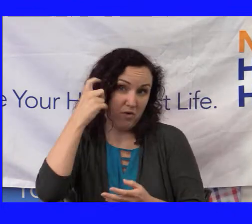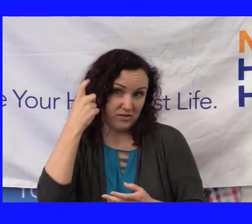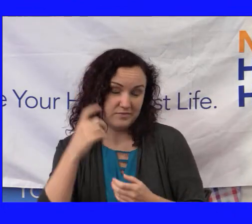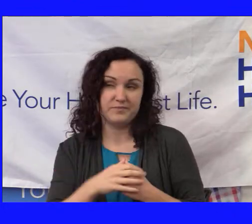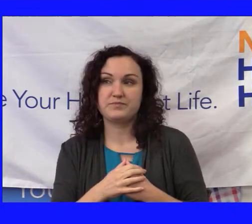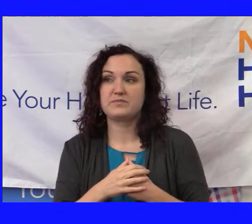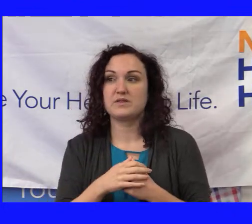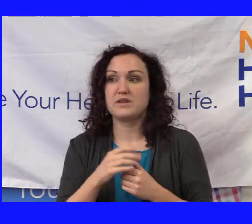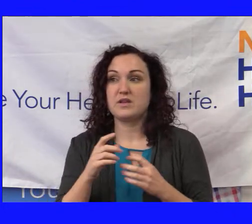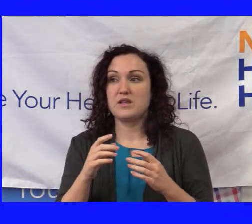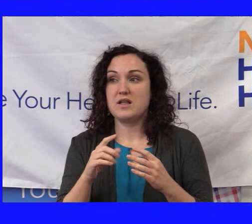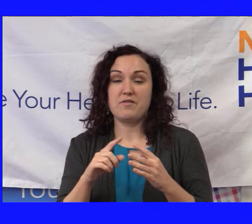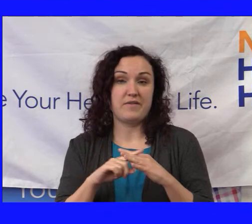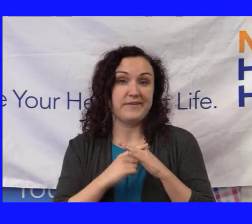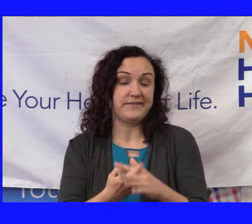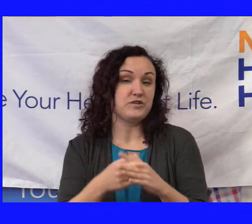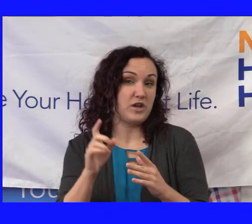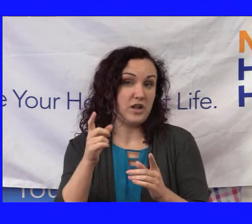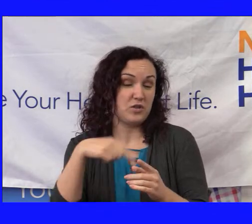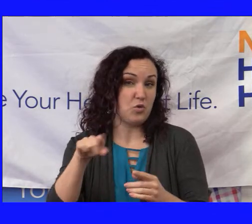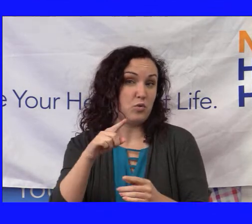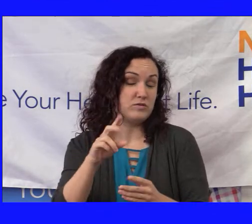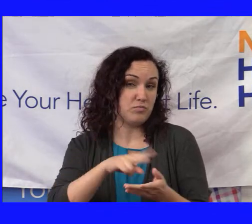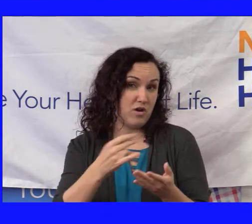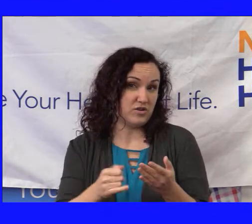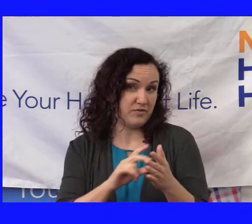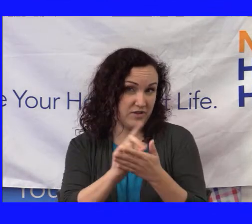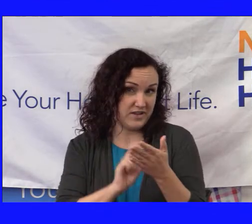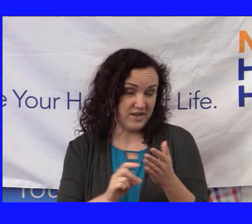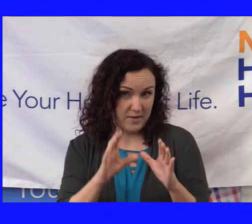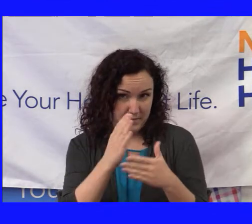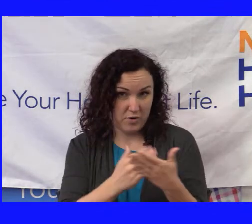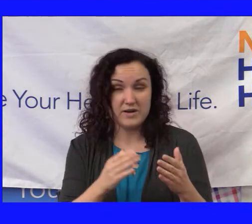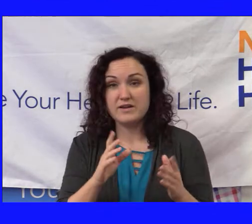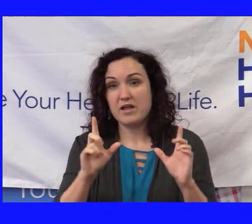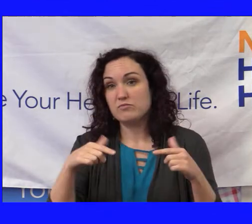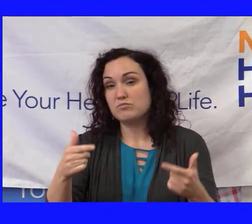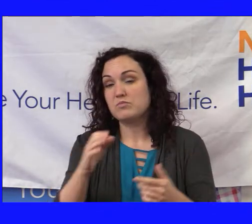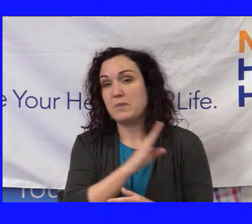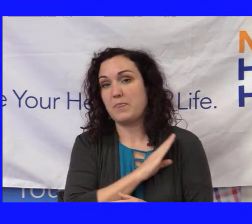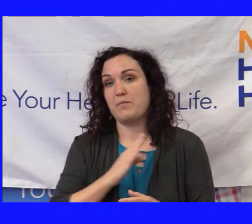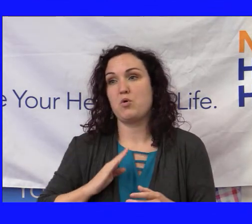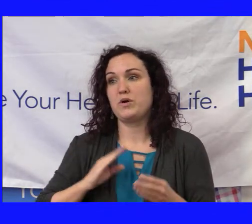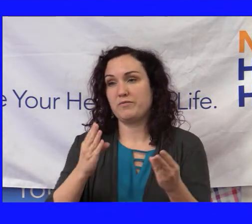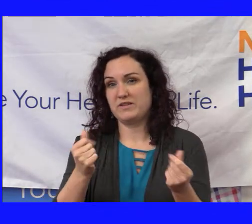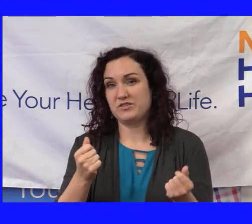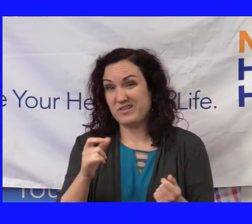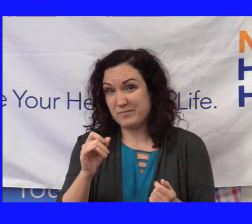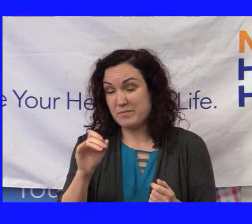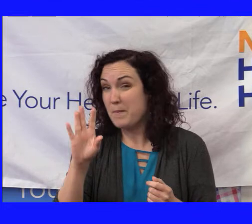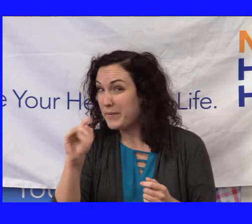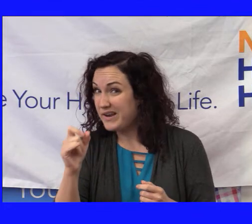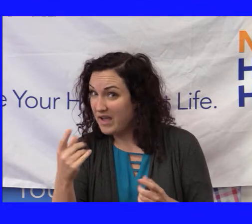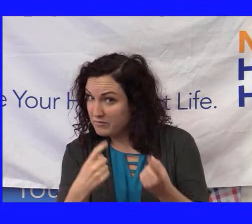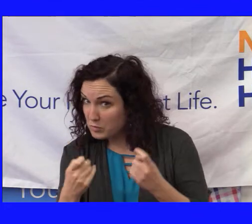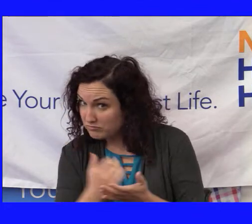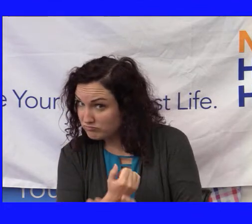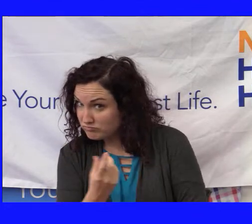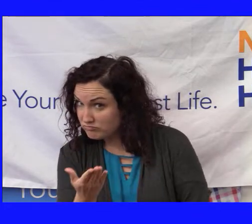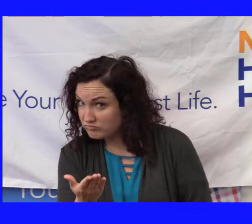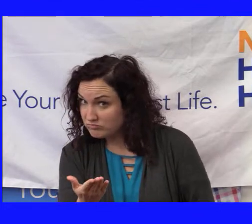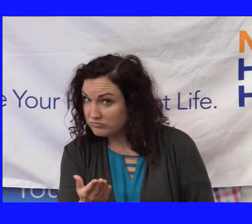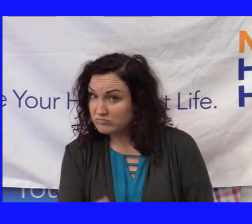of initiating those projects for the design phase. And now I'd like to move to the board resolution unless there's any questions from the committee.